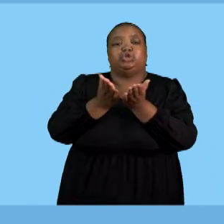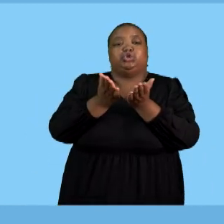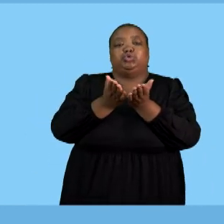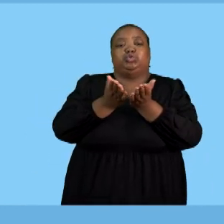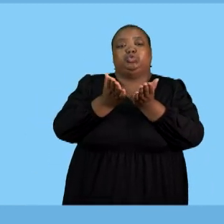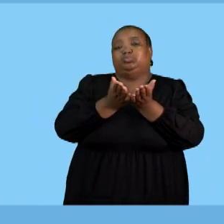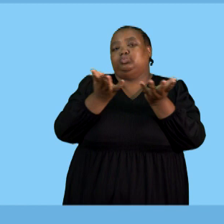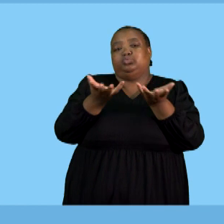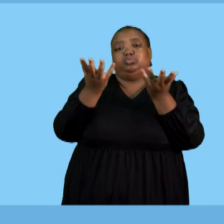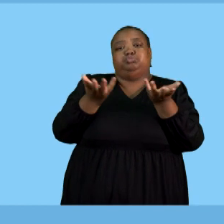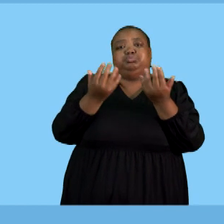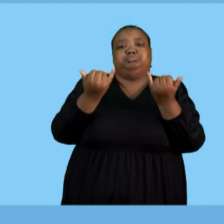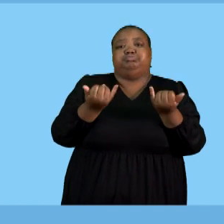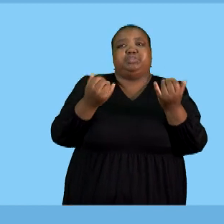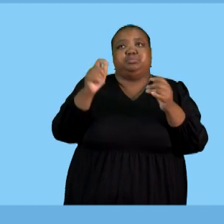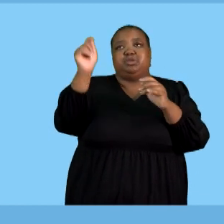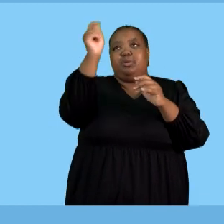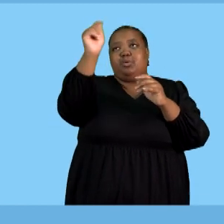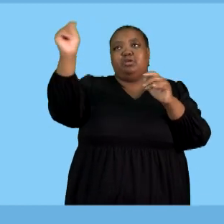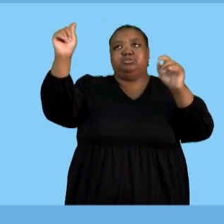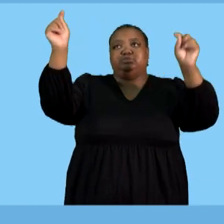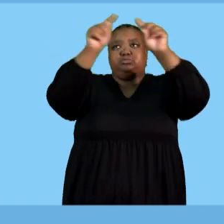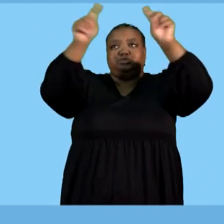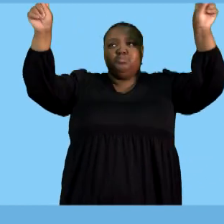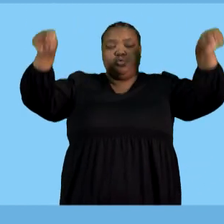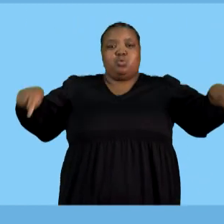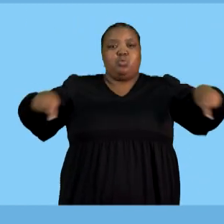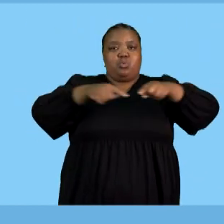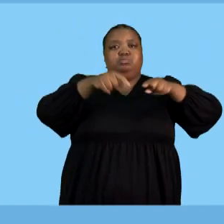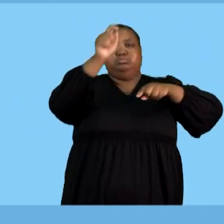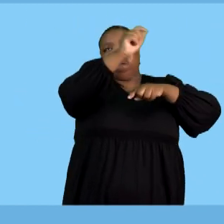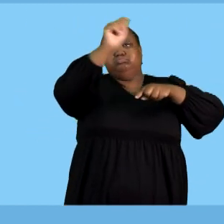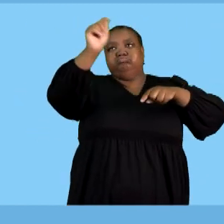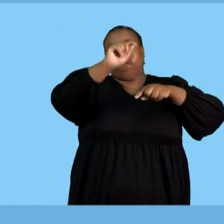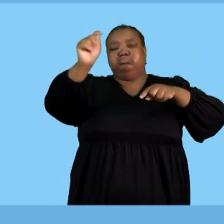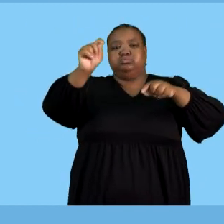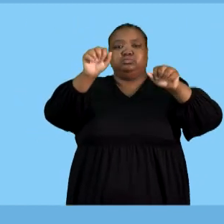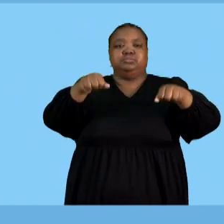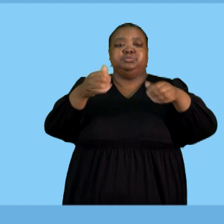At school, we can talk about a chalkboard.